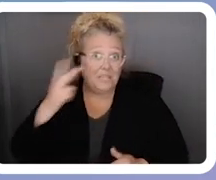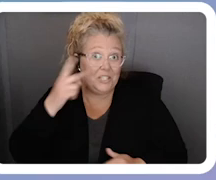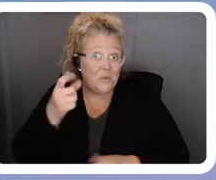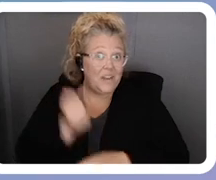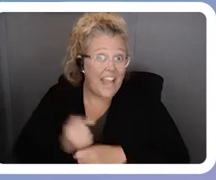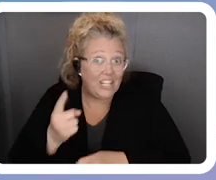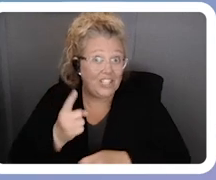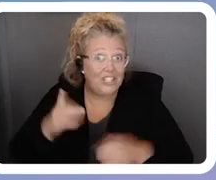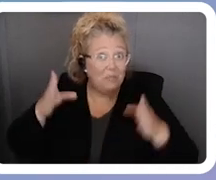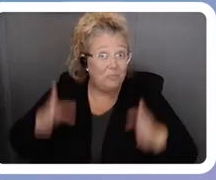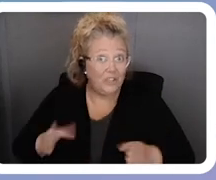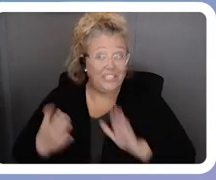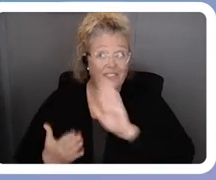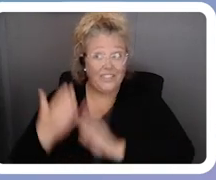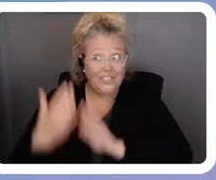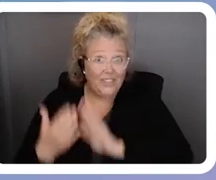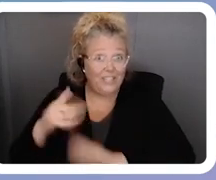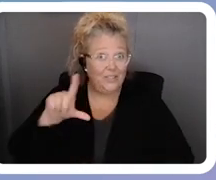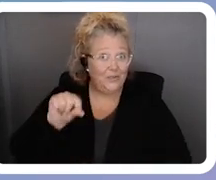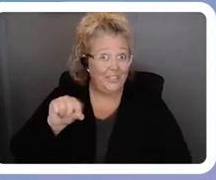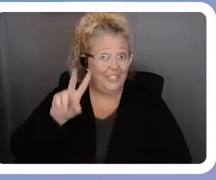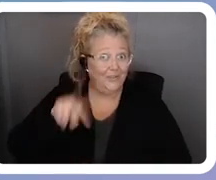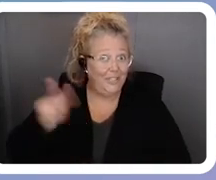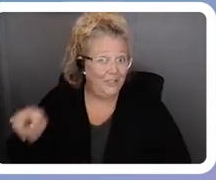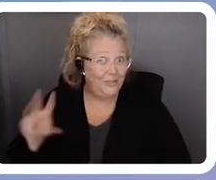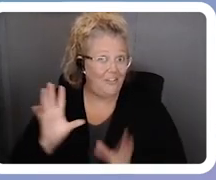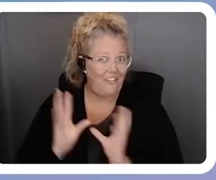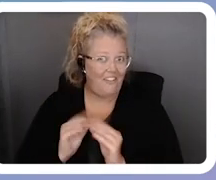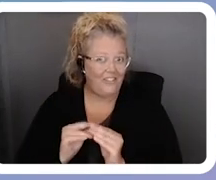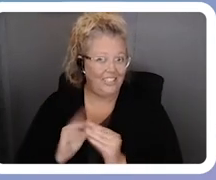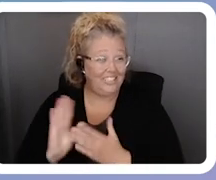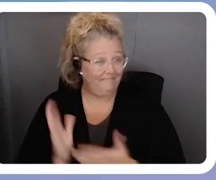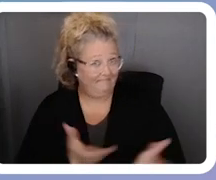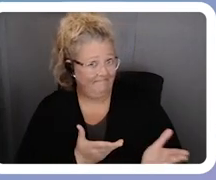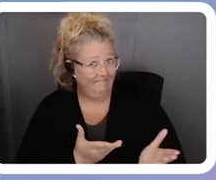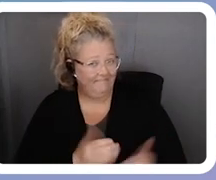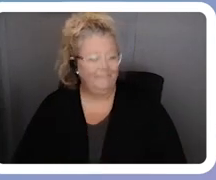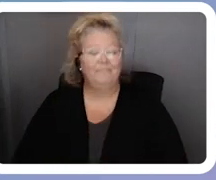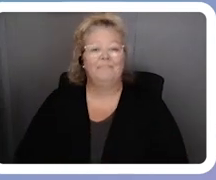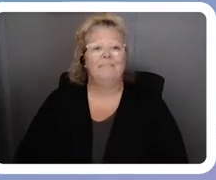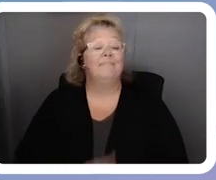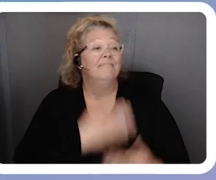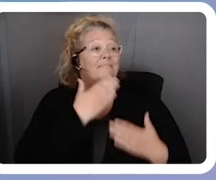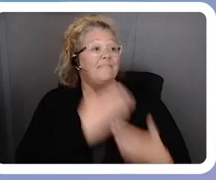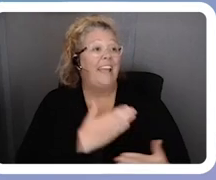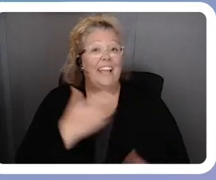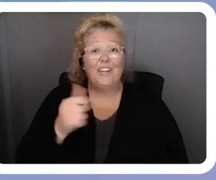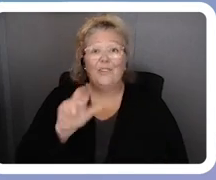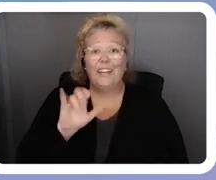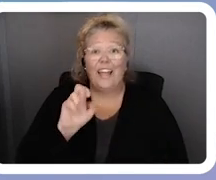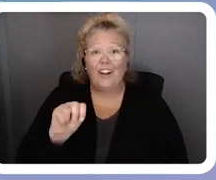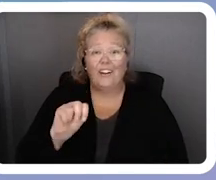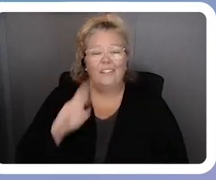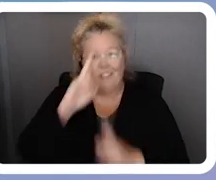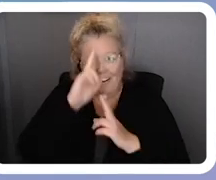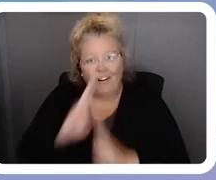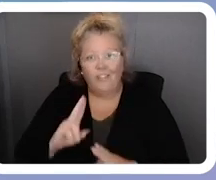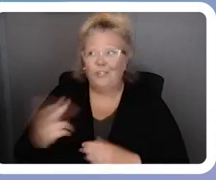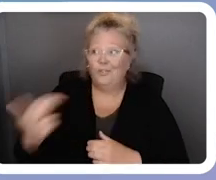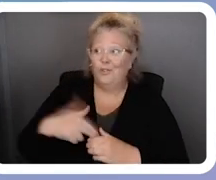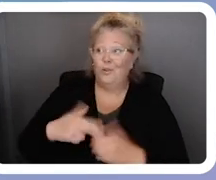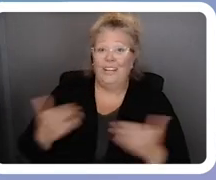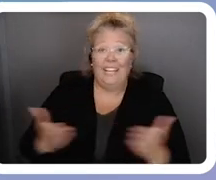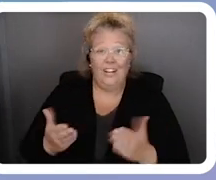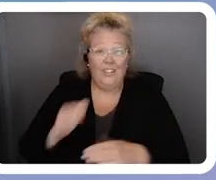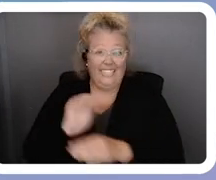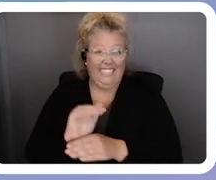at the 2022 conference. Back to you, team. Thank you so much, Garen. We are so honored to have you joining us here